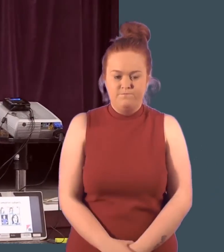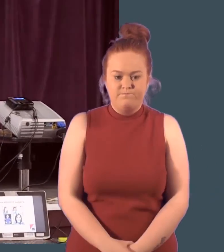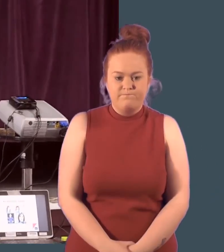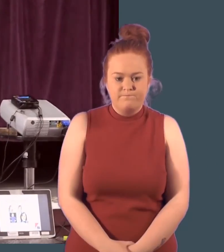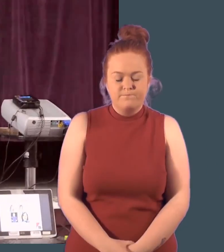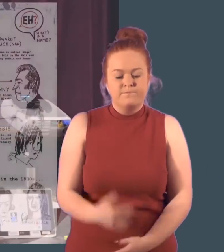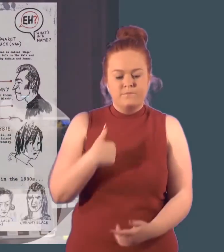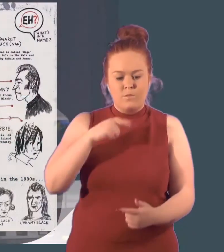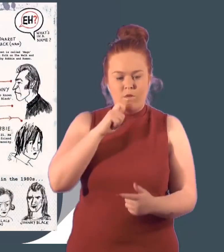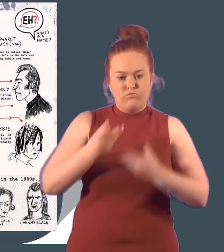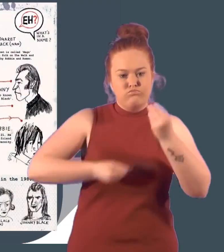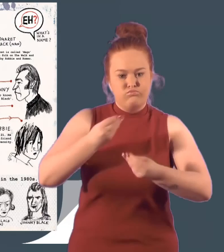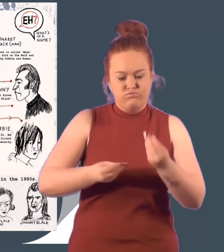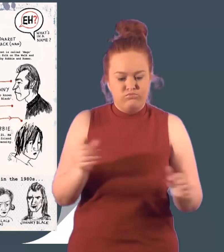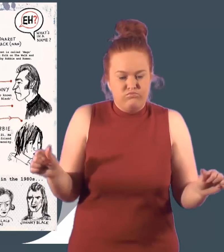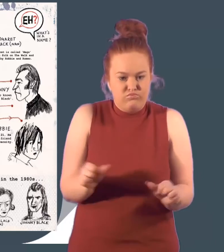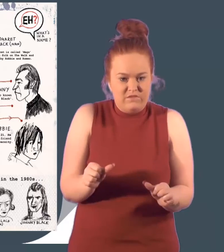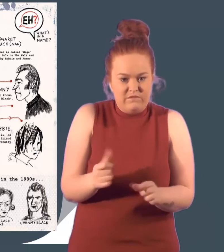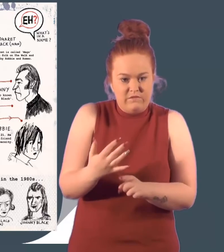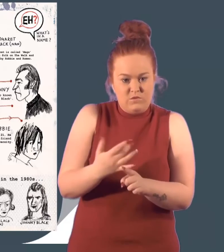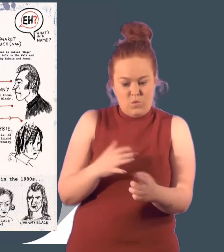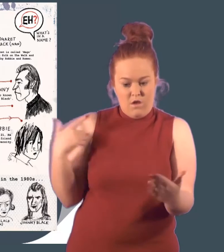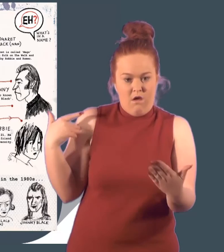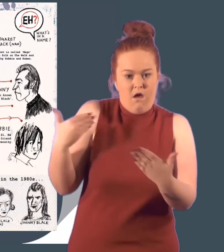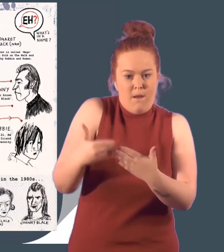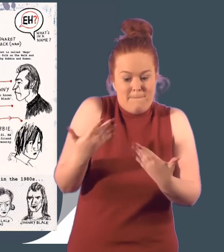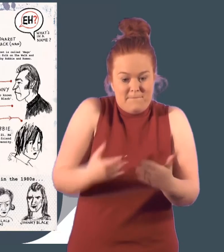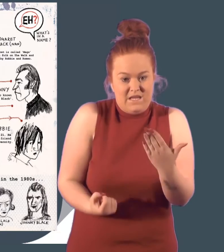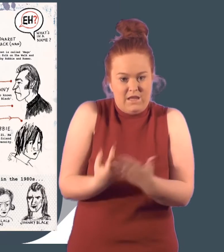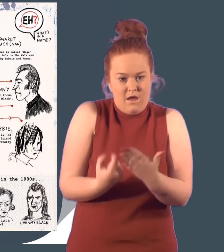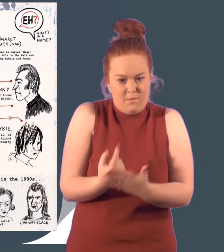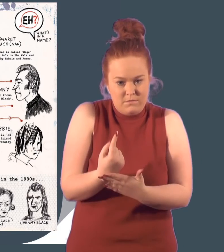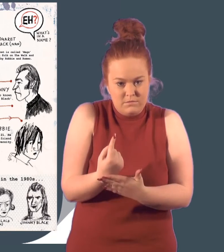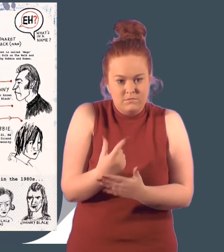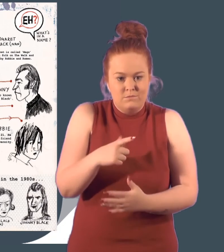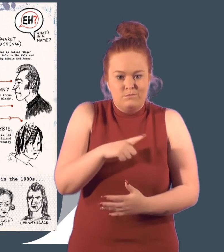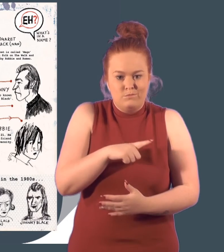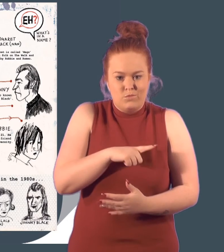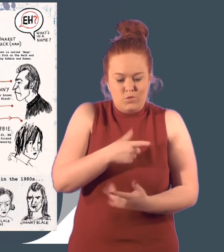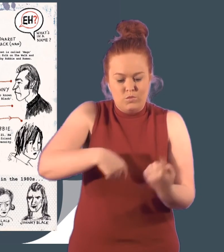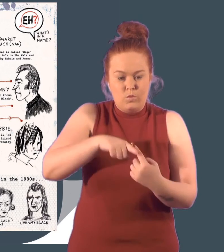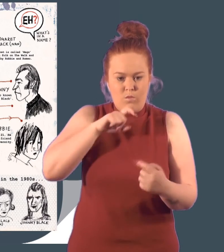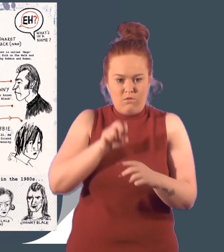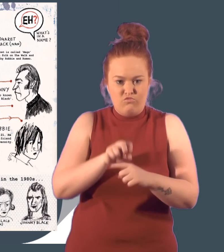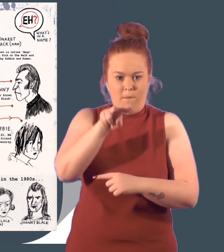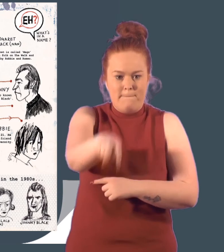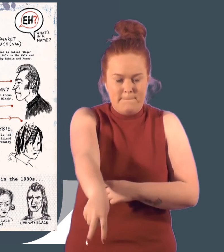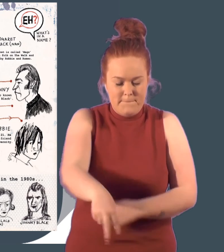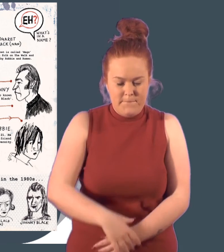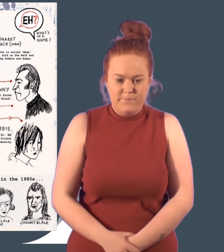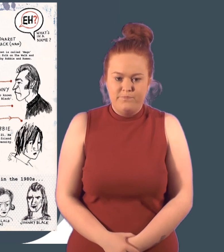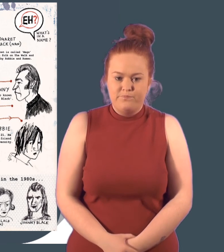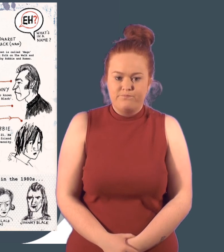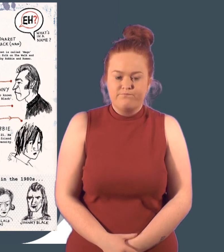on, I'll give you a quick recap of what's been happening in the story, because we are going to jump